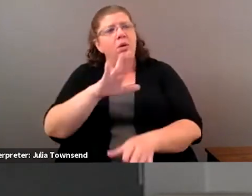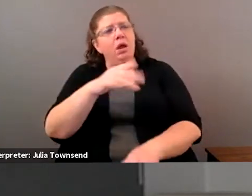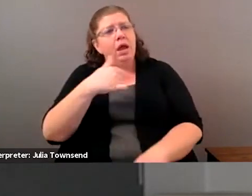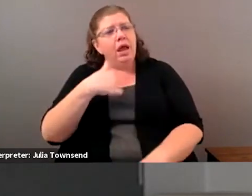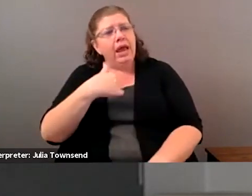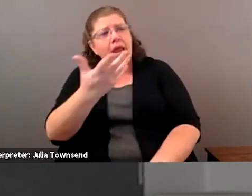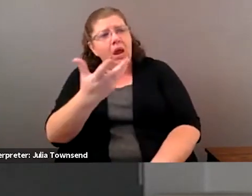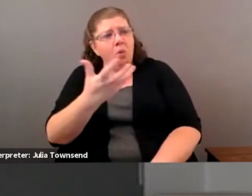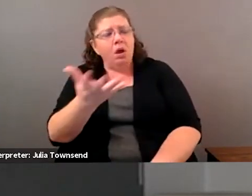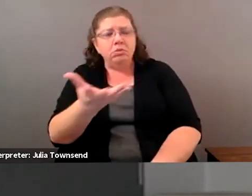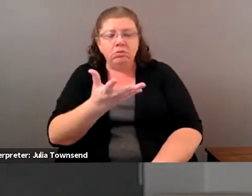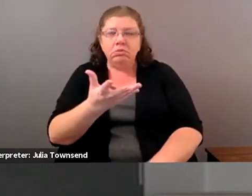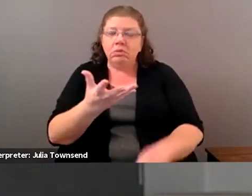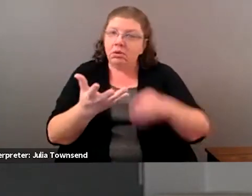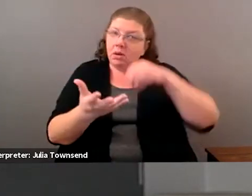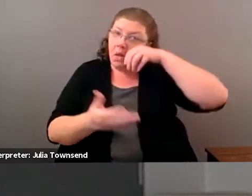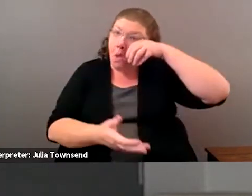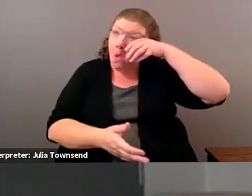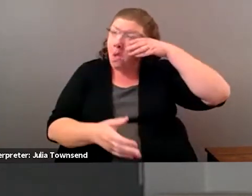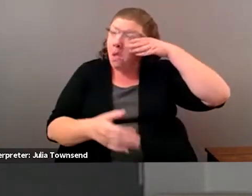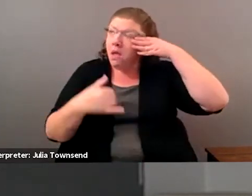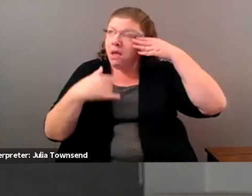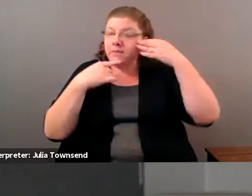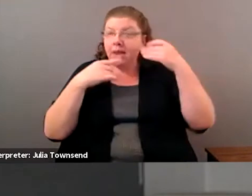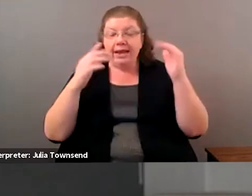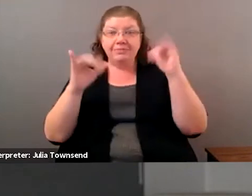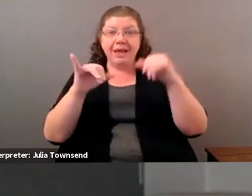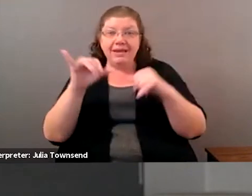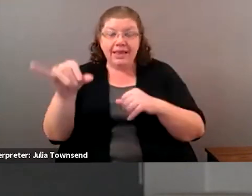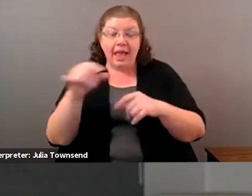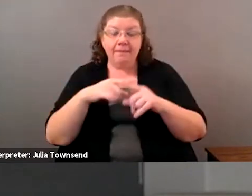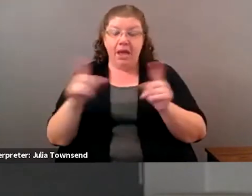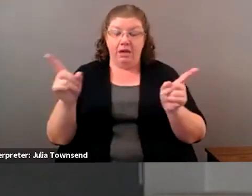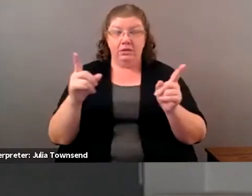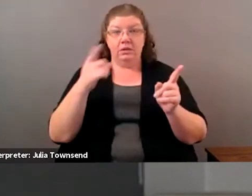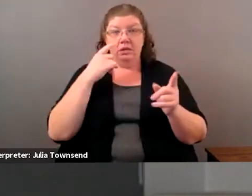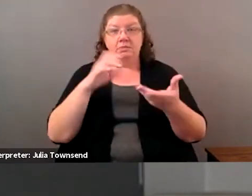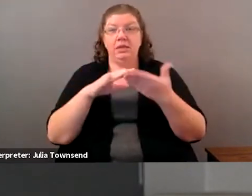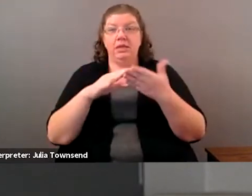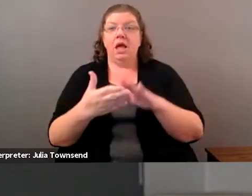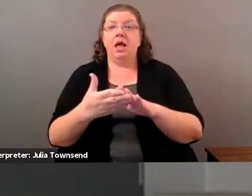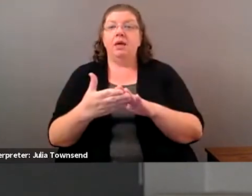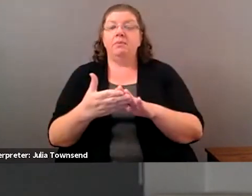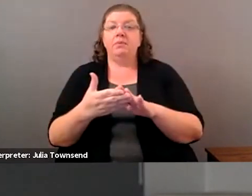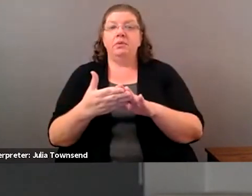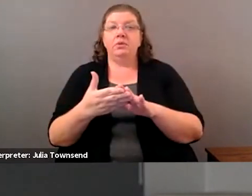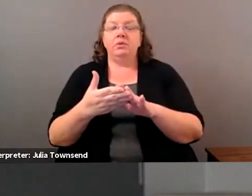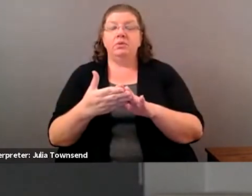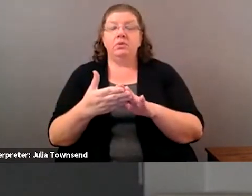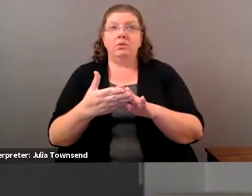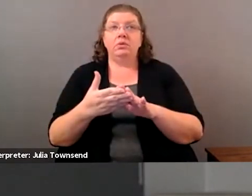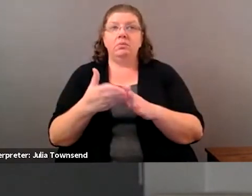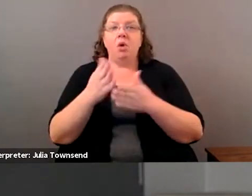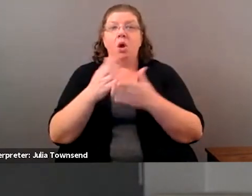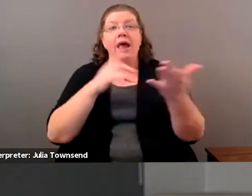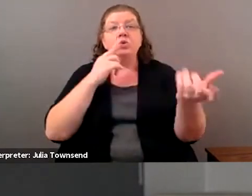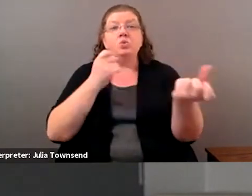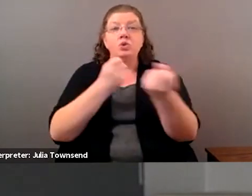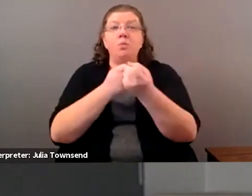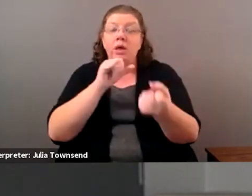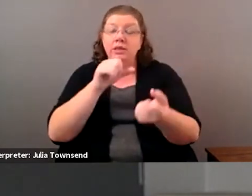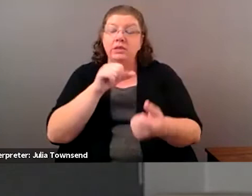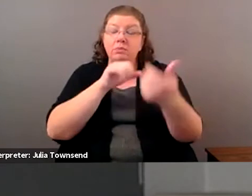generally, again, I'm not expecting that, but if that has become a part of this, I do support this approach, but